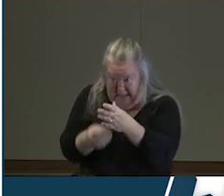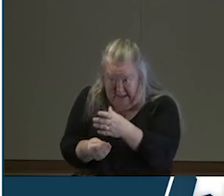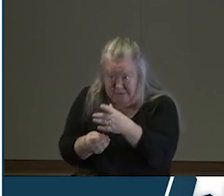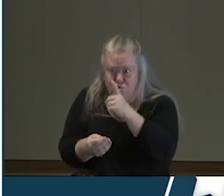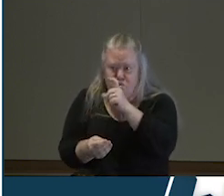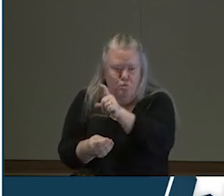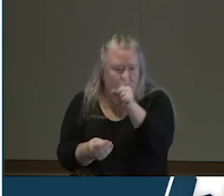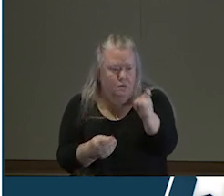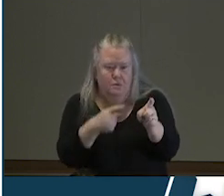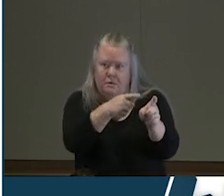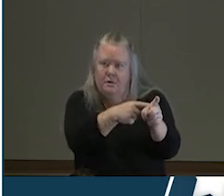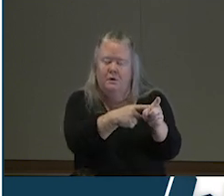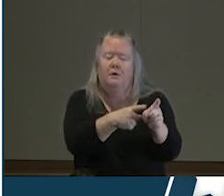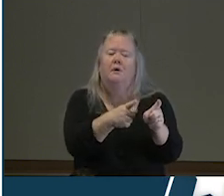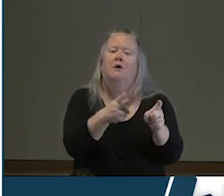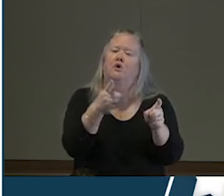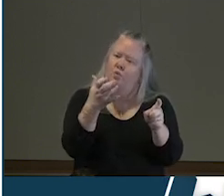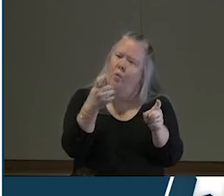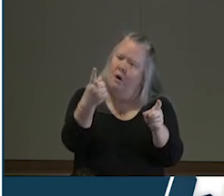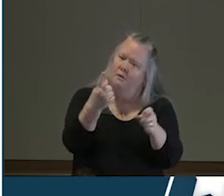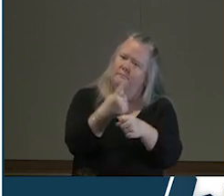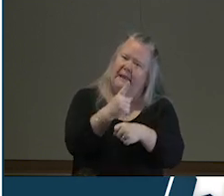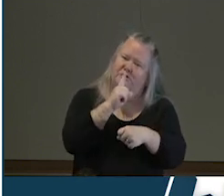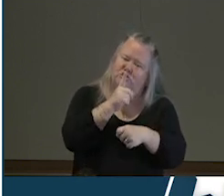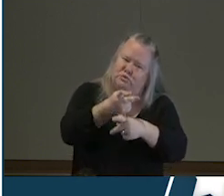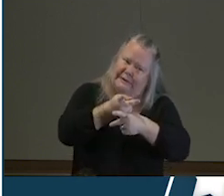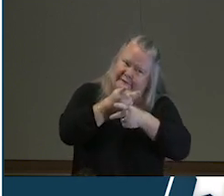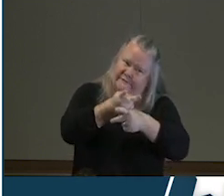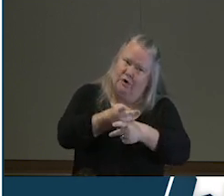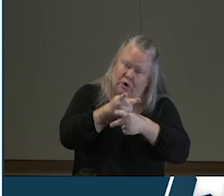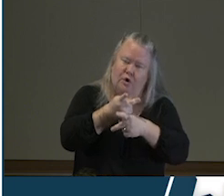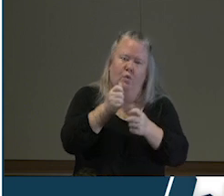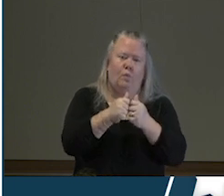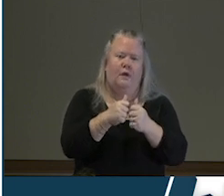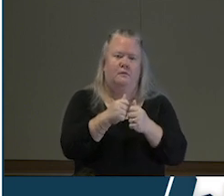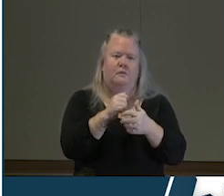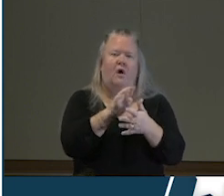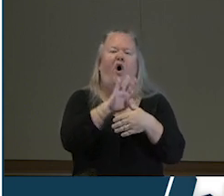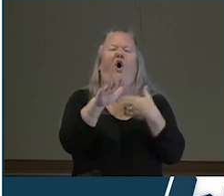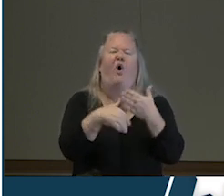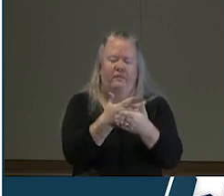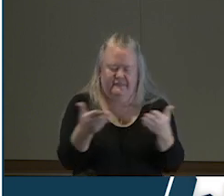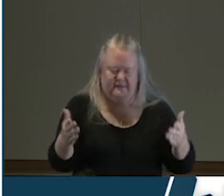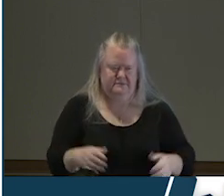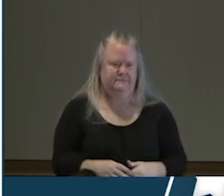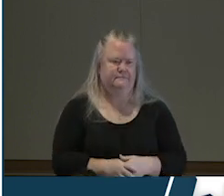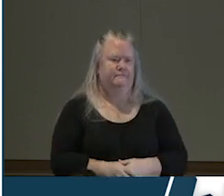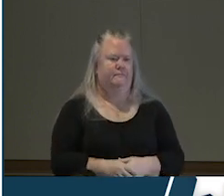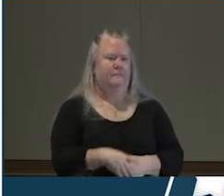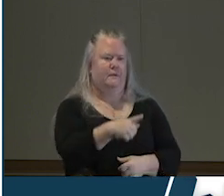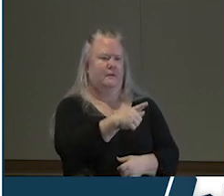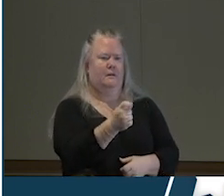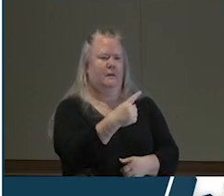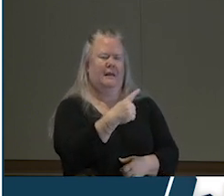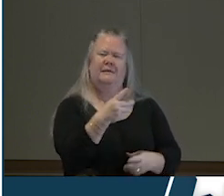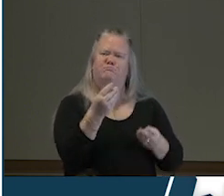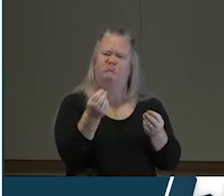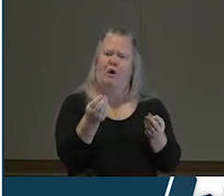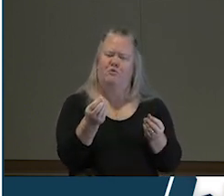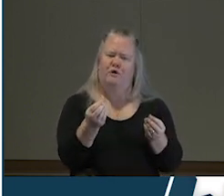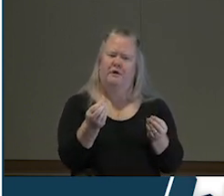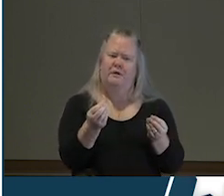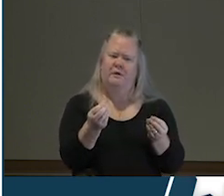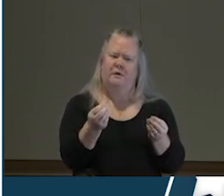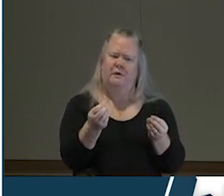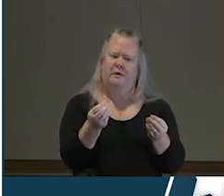right? And so you just want to be careful with all things. It said property,